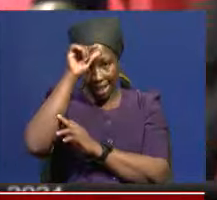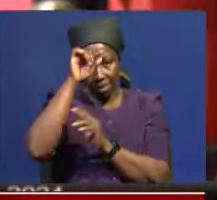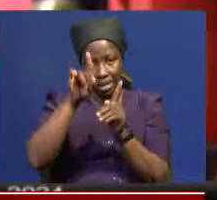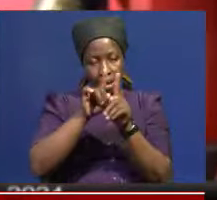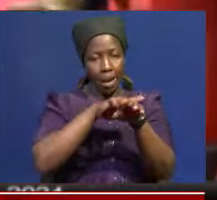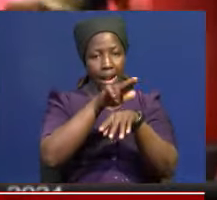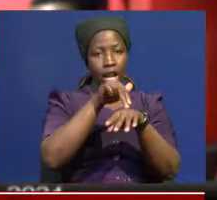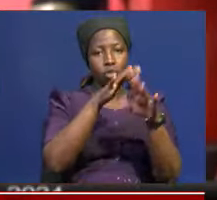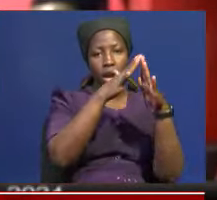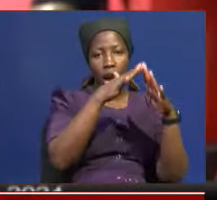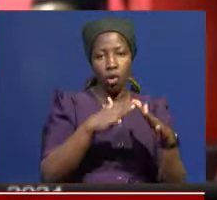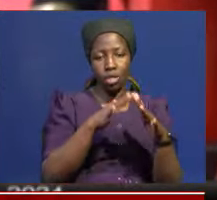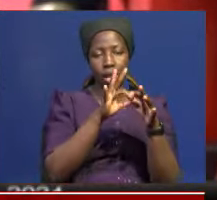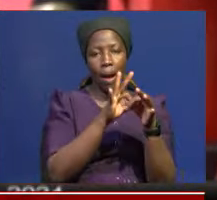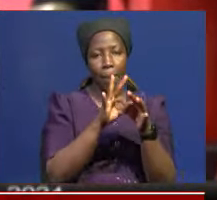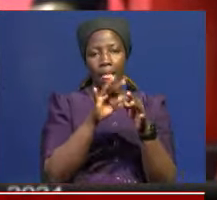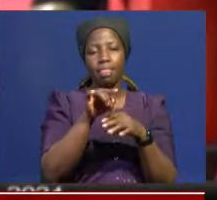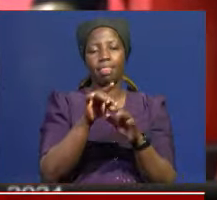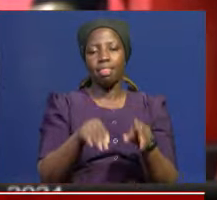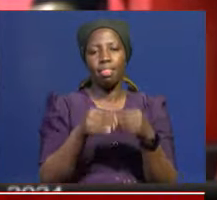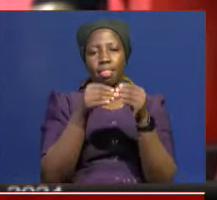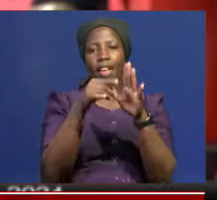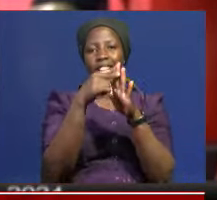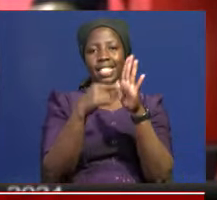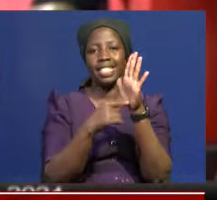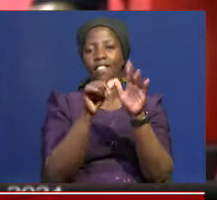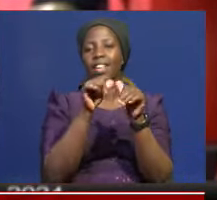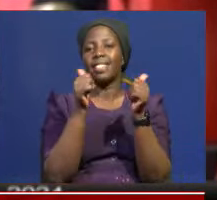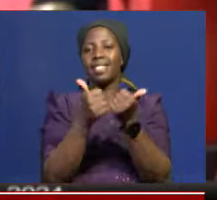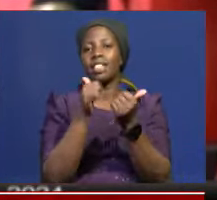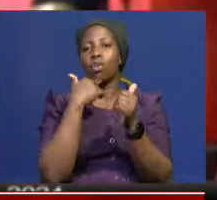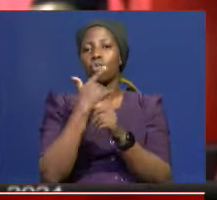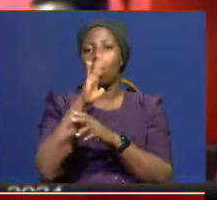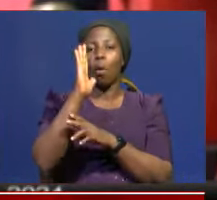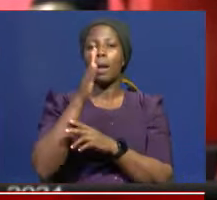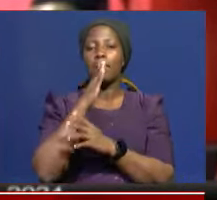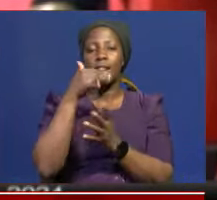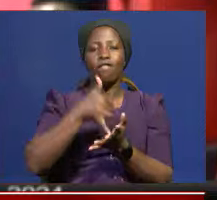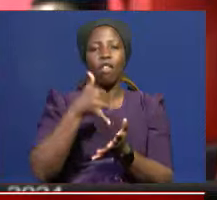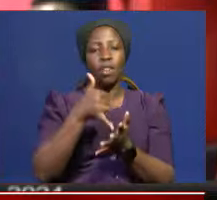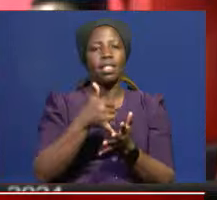of agencies that will be used for implementing the affordable housing programs,